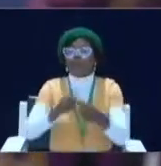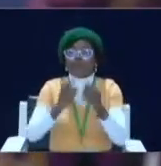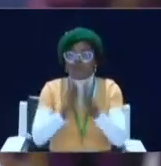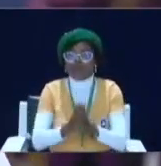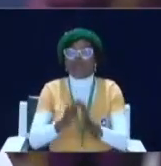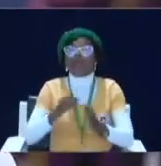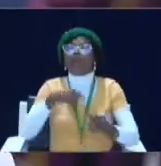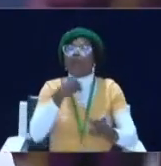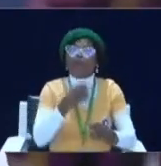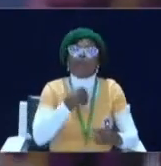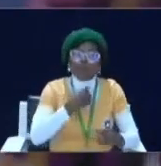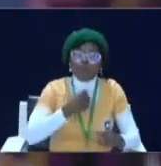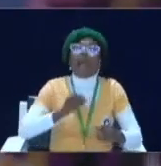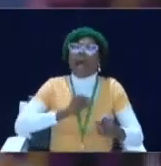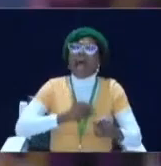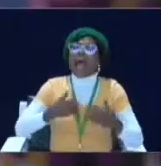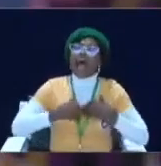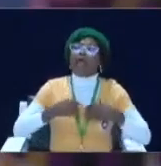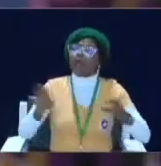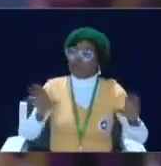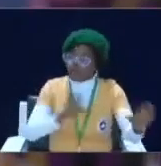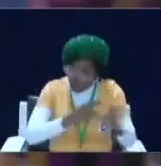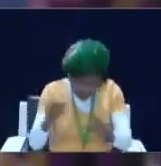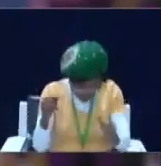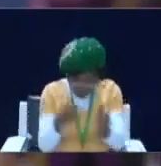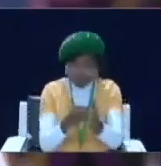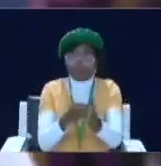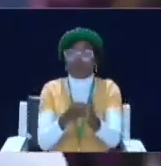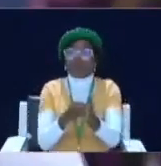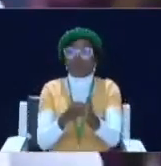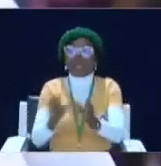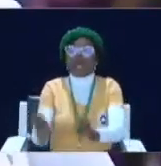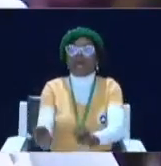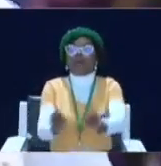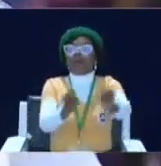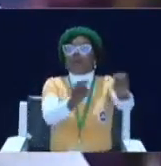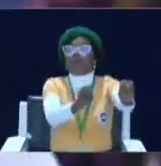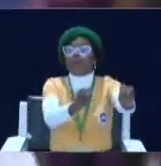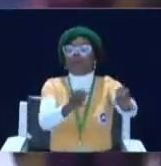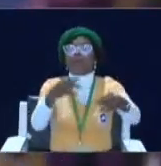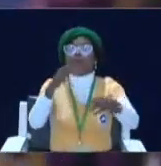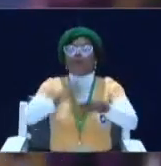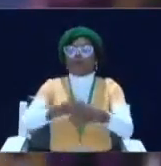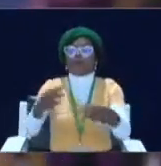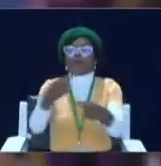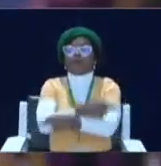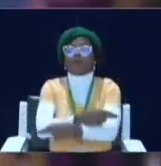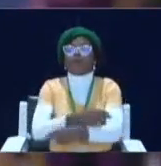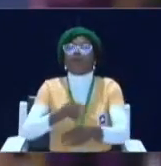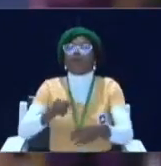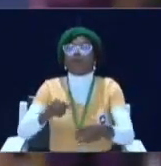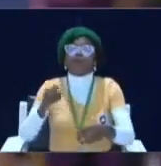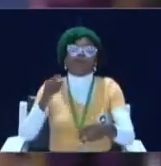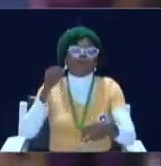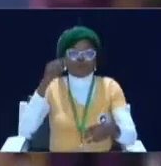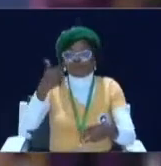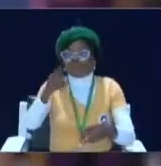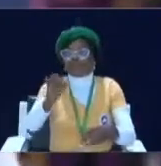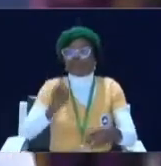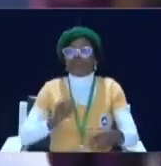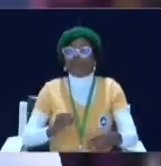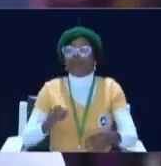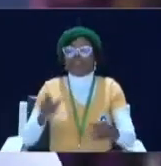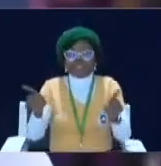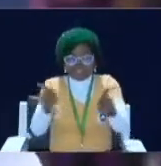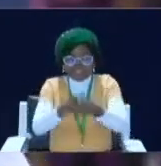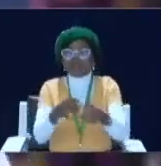have done it. I didn't believe. I moved on to Daddy's room and knelt down again. The same